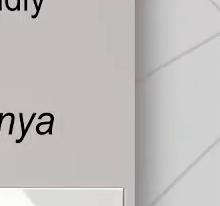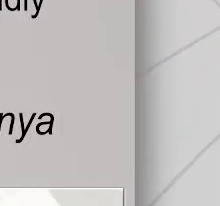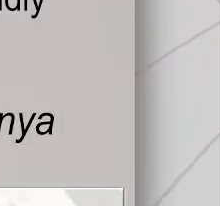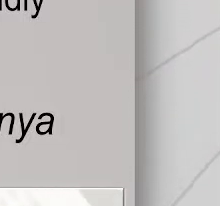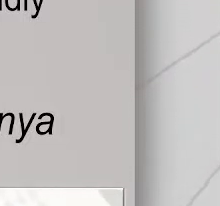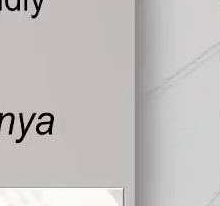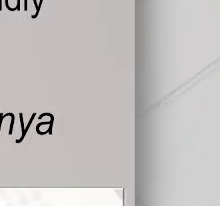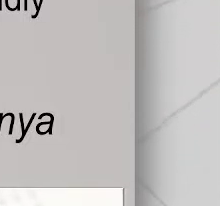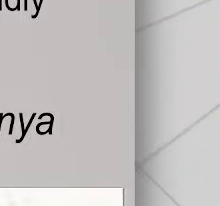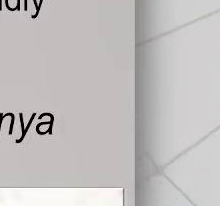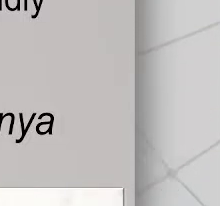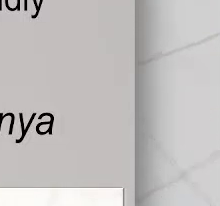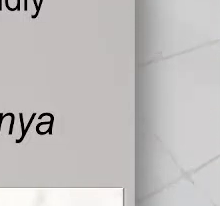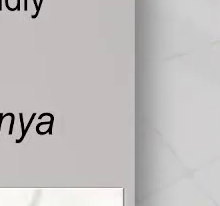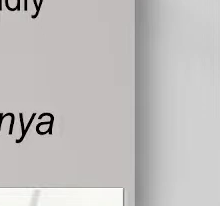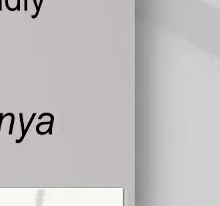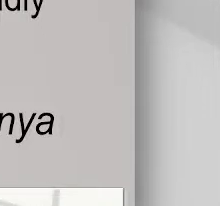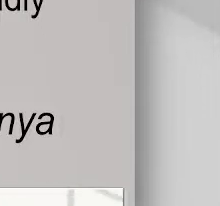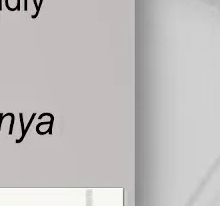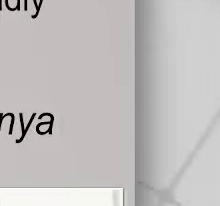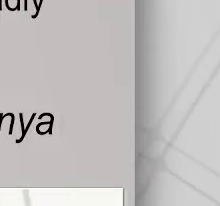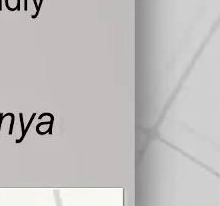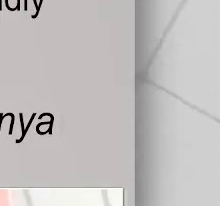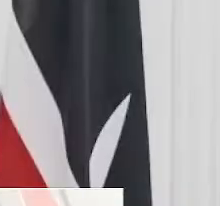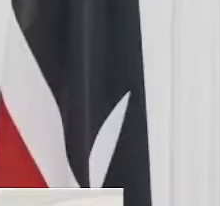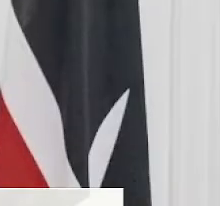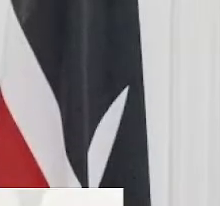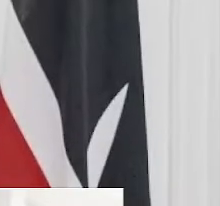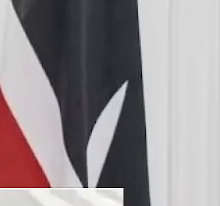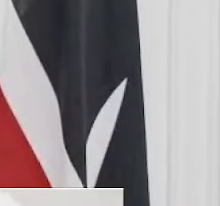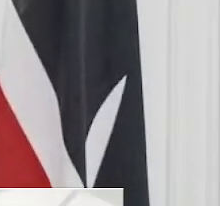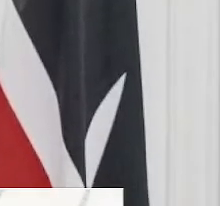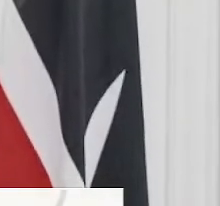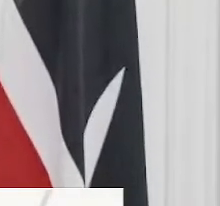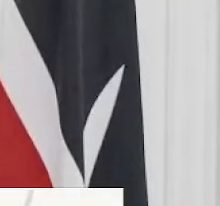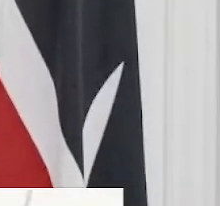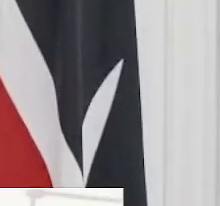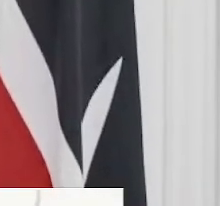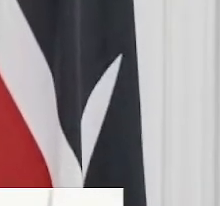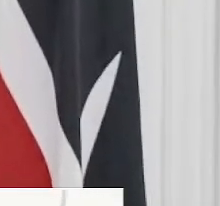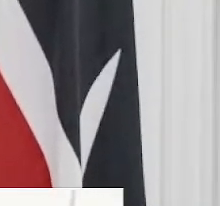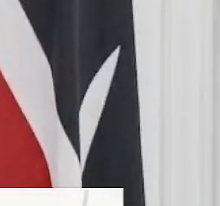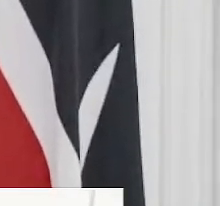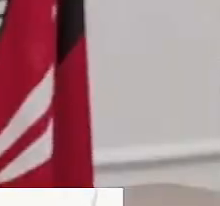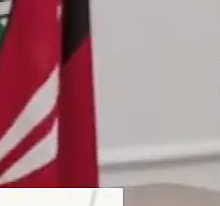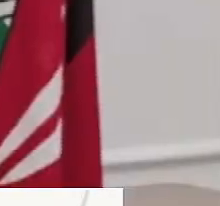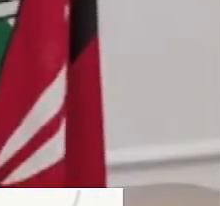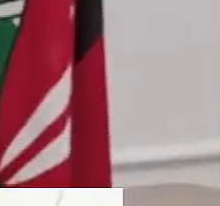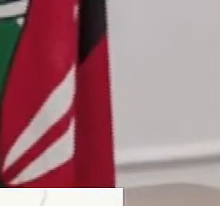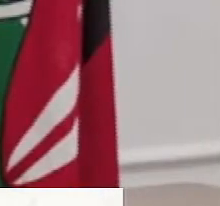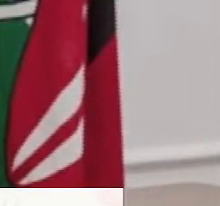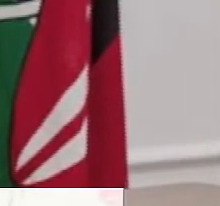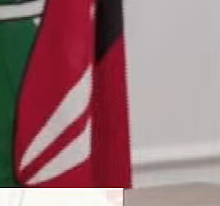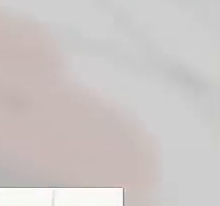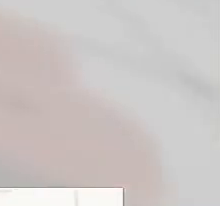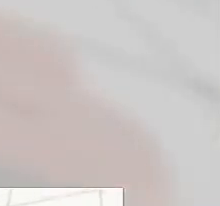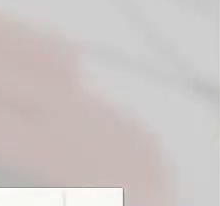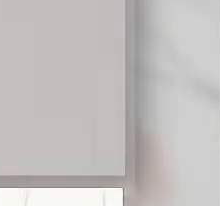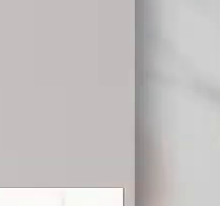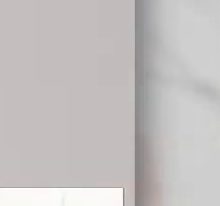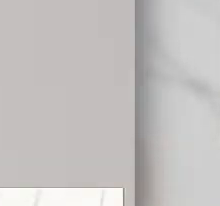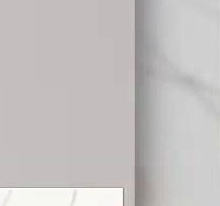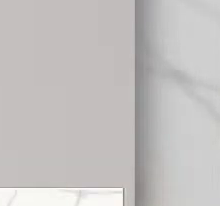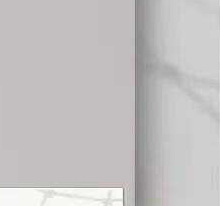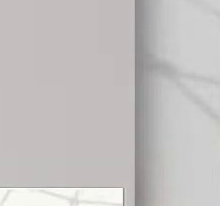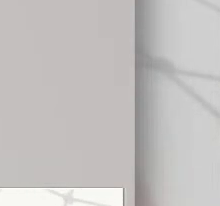services formed a legacy that will forever be remembered. As this happens, the Director of Public Prosecutions, Renson Ingonga, termed Majanja